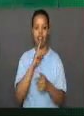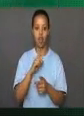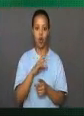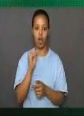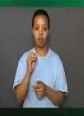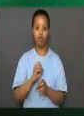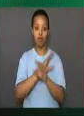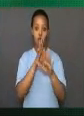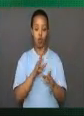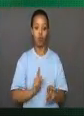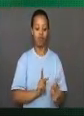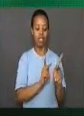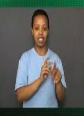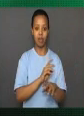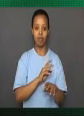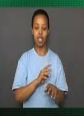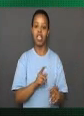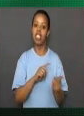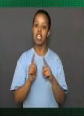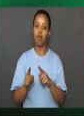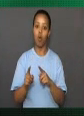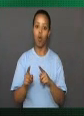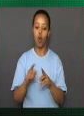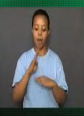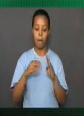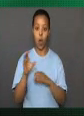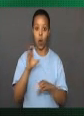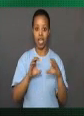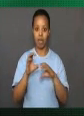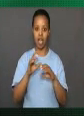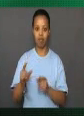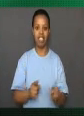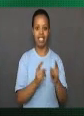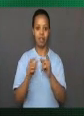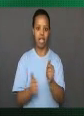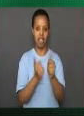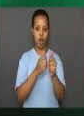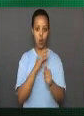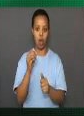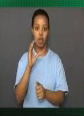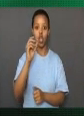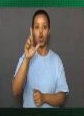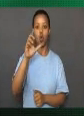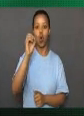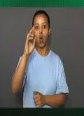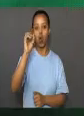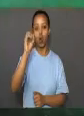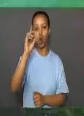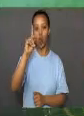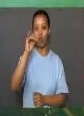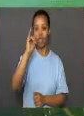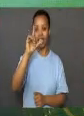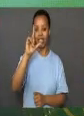Photosystems are biochemical mechanisms by which chlorophyll absorbs light energy.